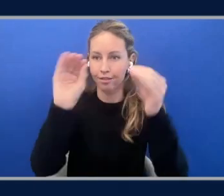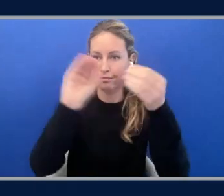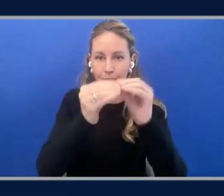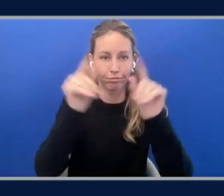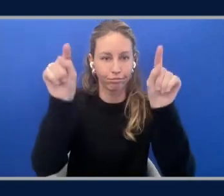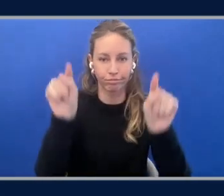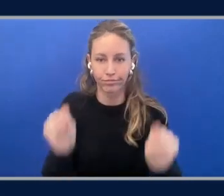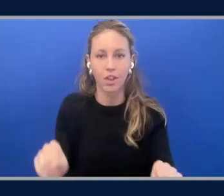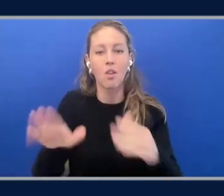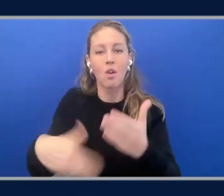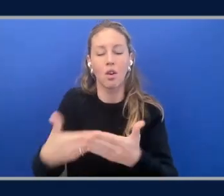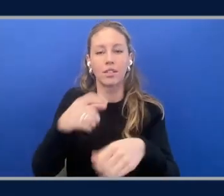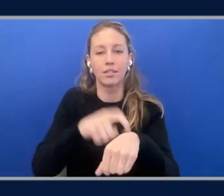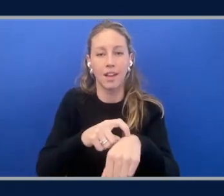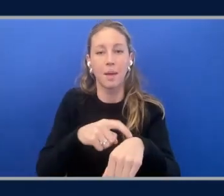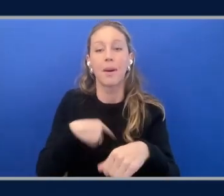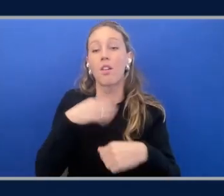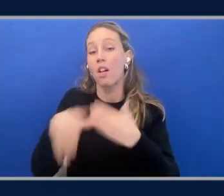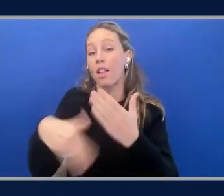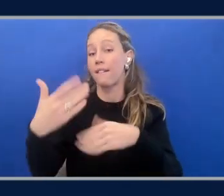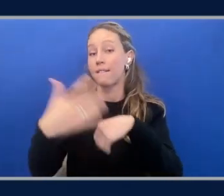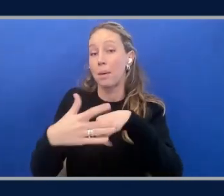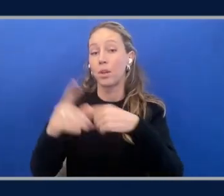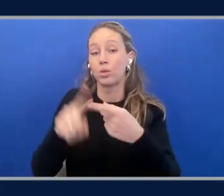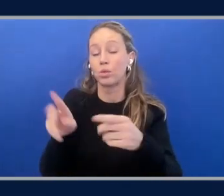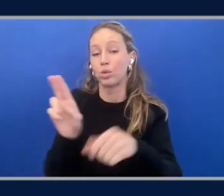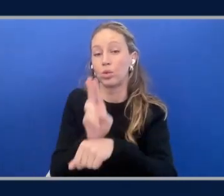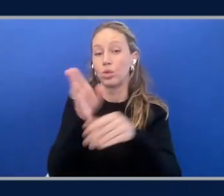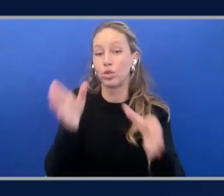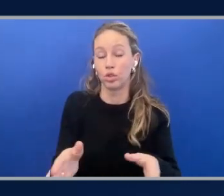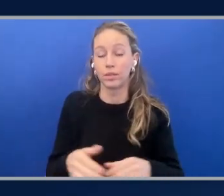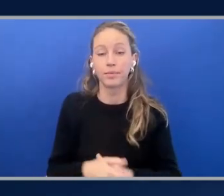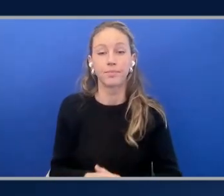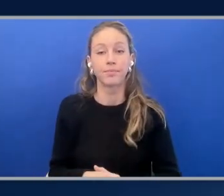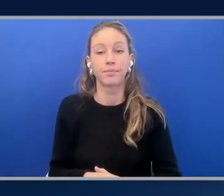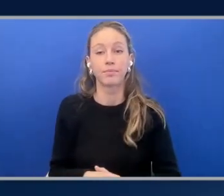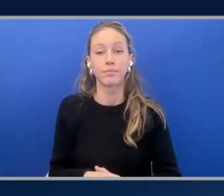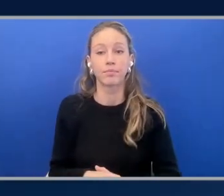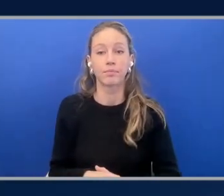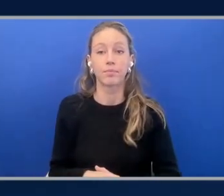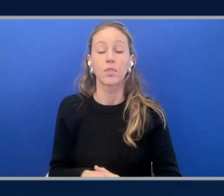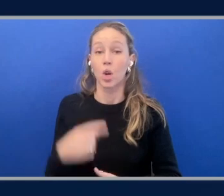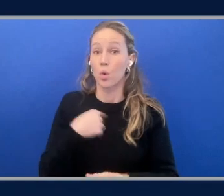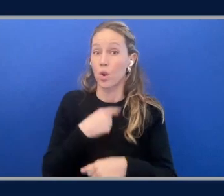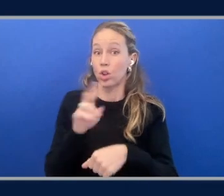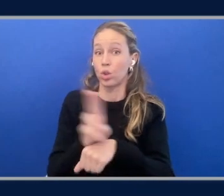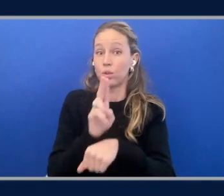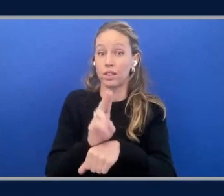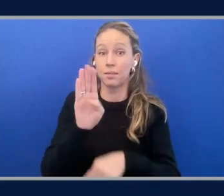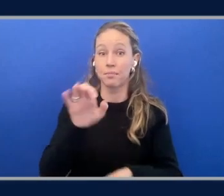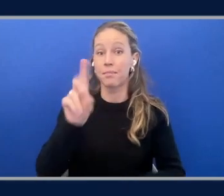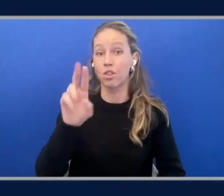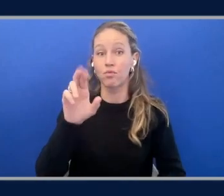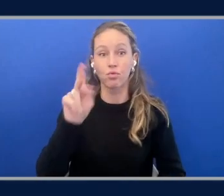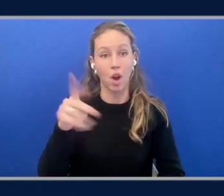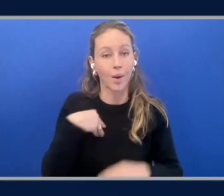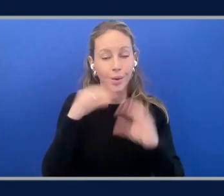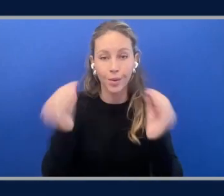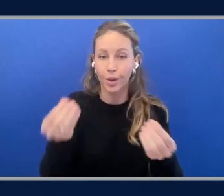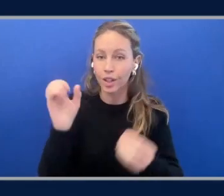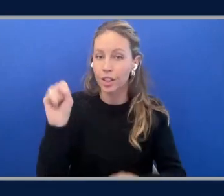all of that is available to you as well. Yeah. I mean, even outside of coding, right? Like we're on Bedrock, it's all serverless. You don't have to think about any of